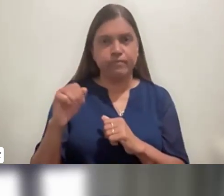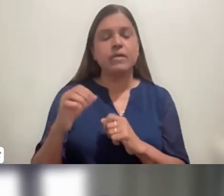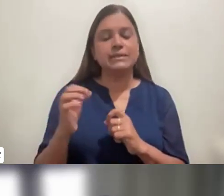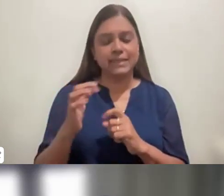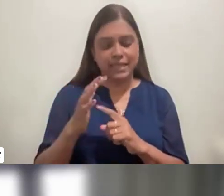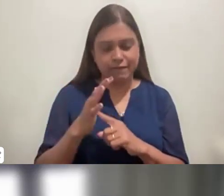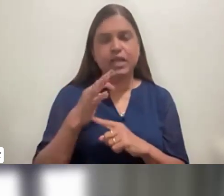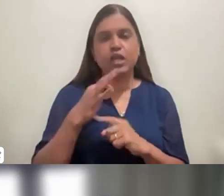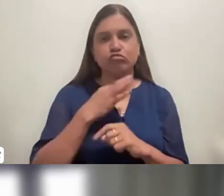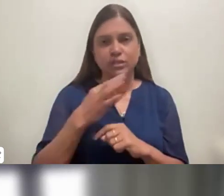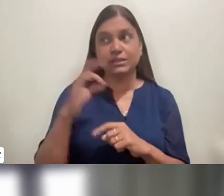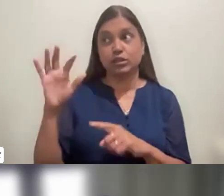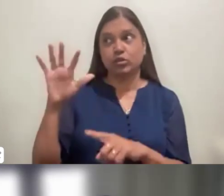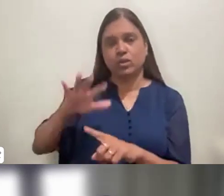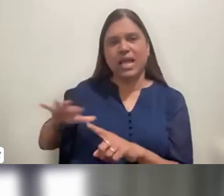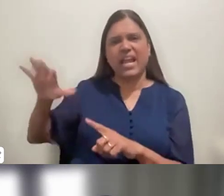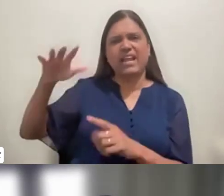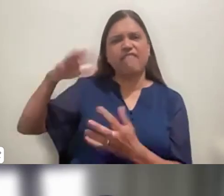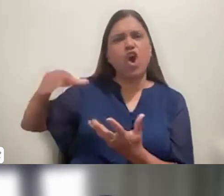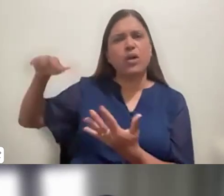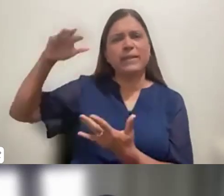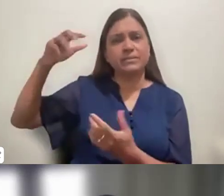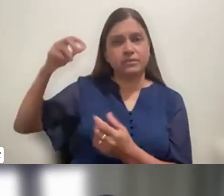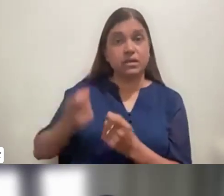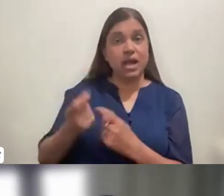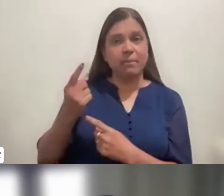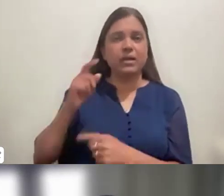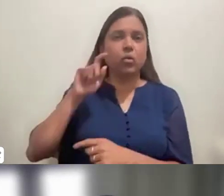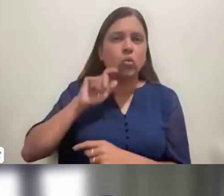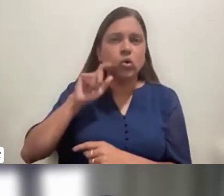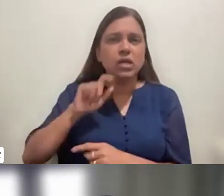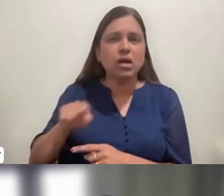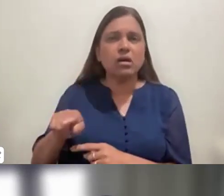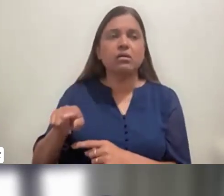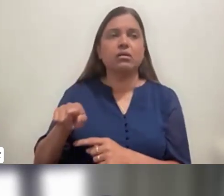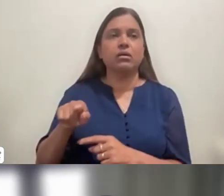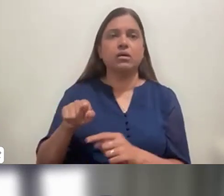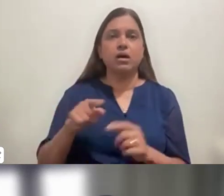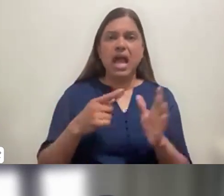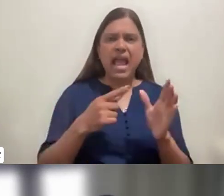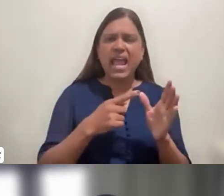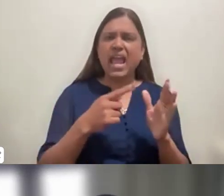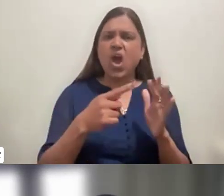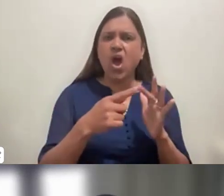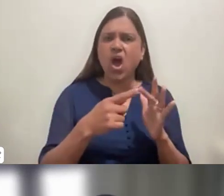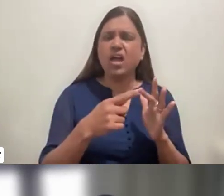environment. Our water, AI consumes a large amounts of water